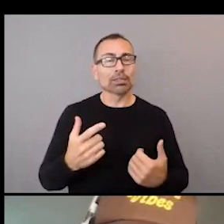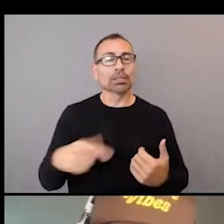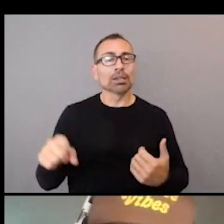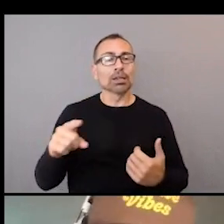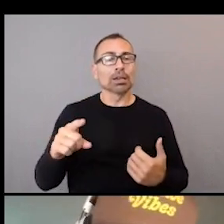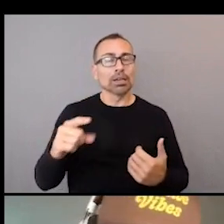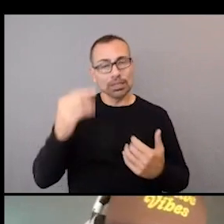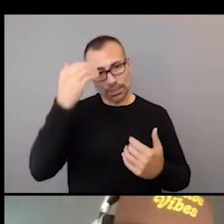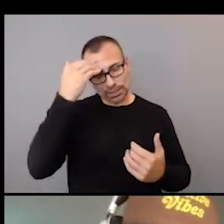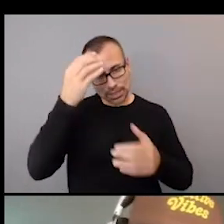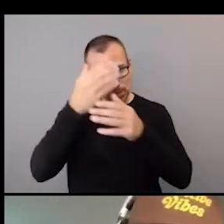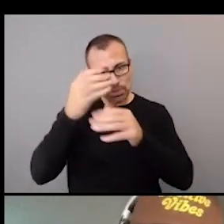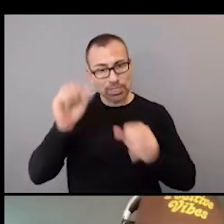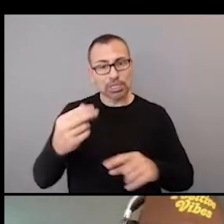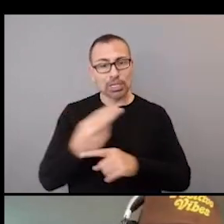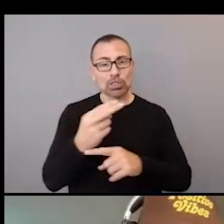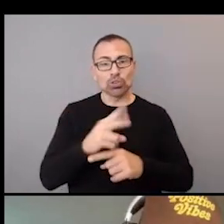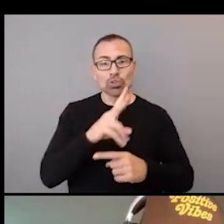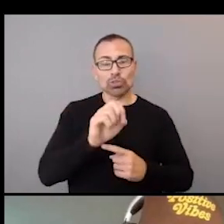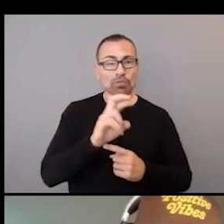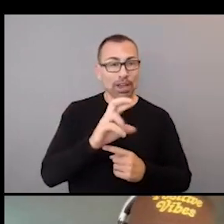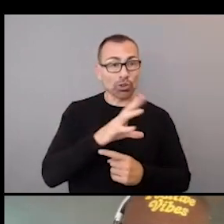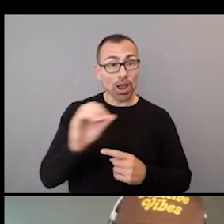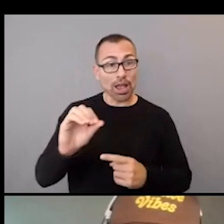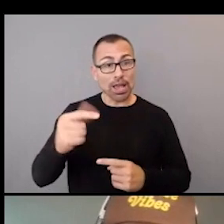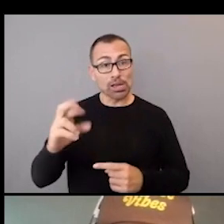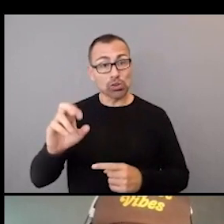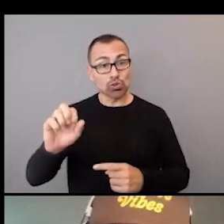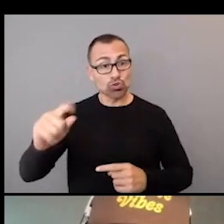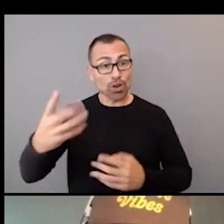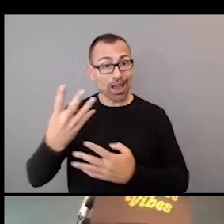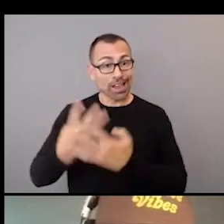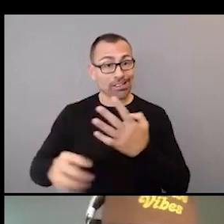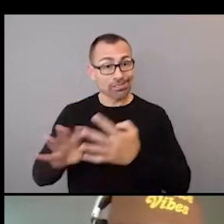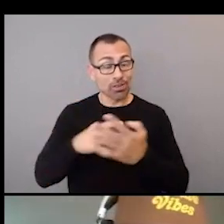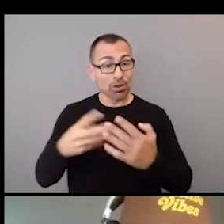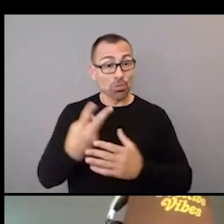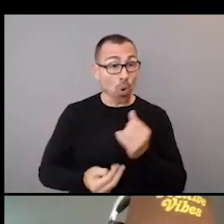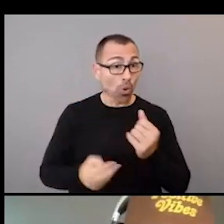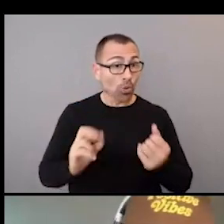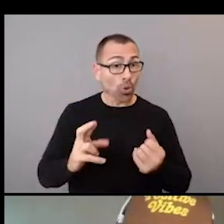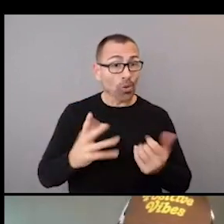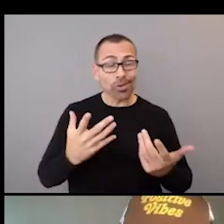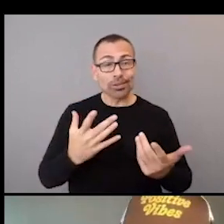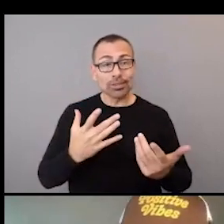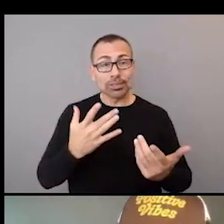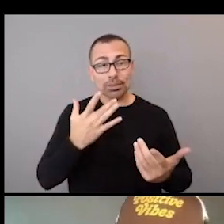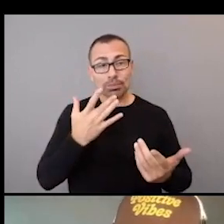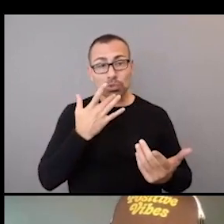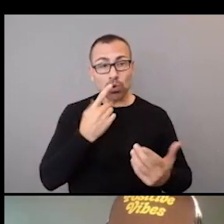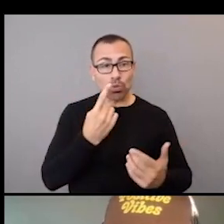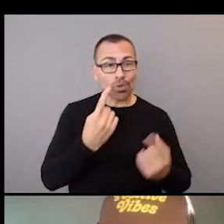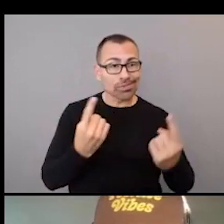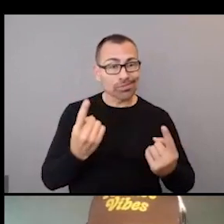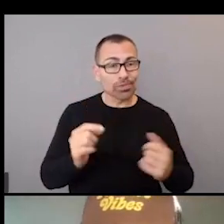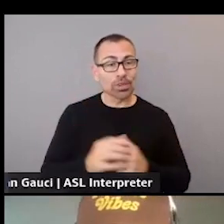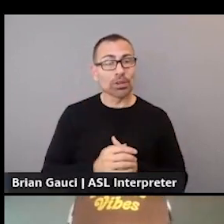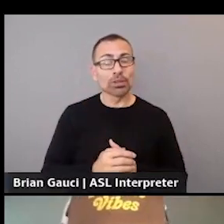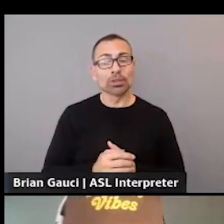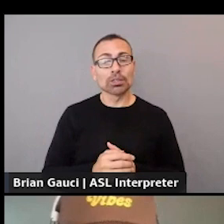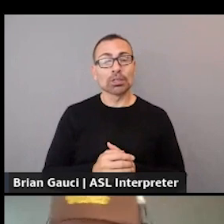vector databases, graph databases, both, or is there an optimization for one or the other? Yeah, so right now we are supporting